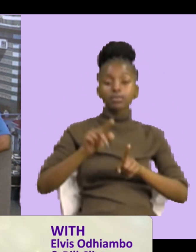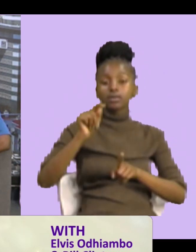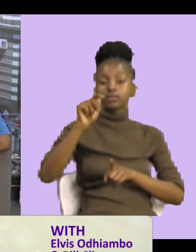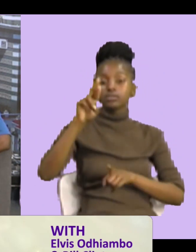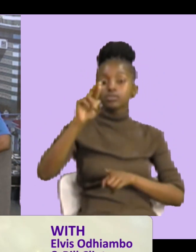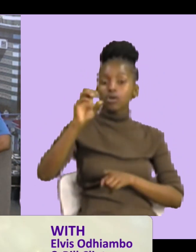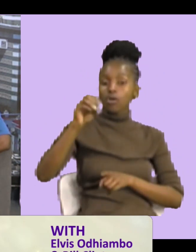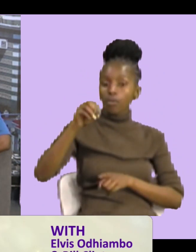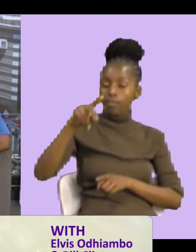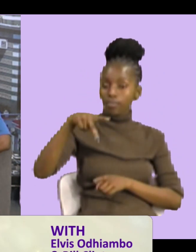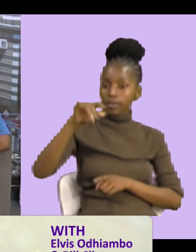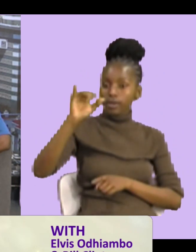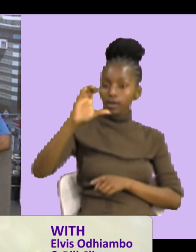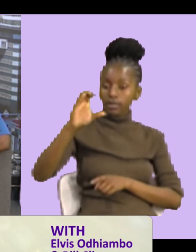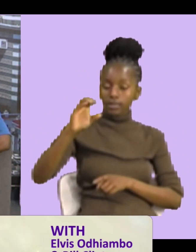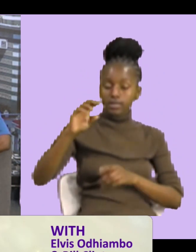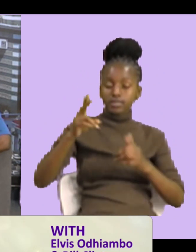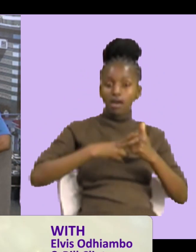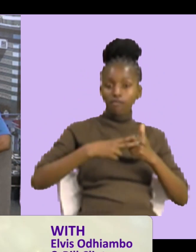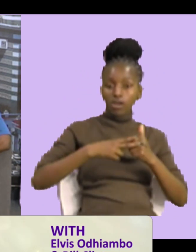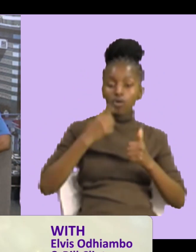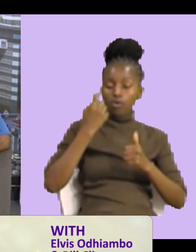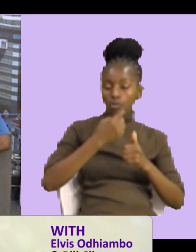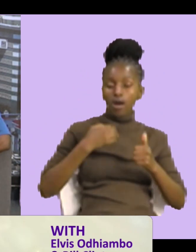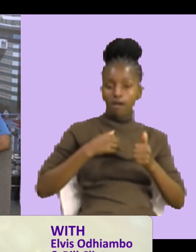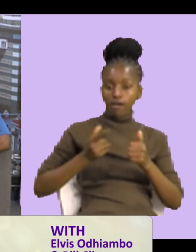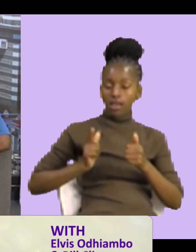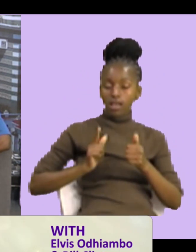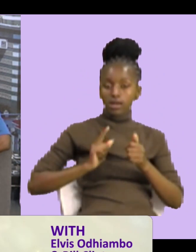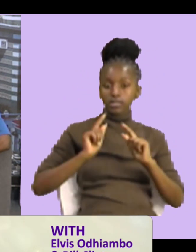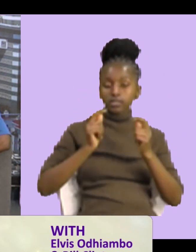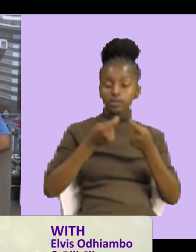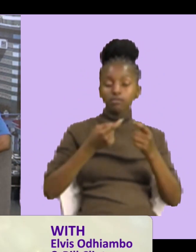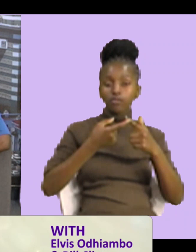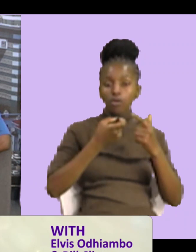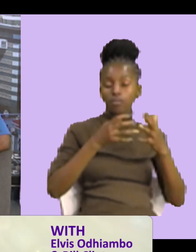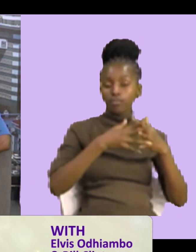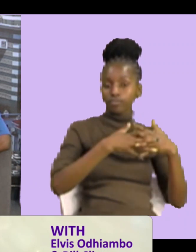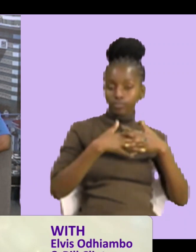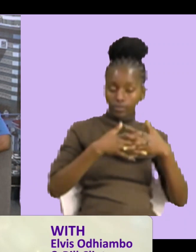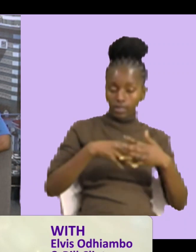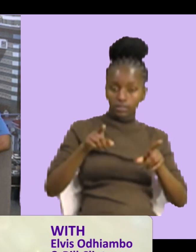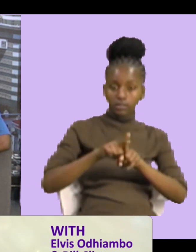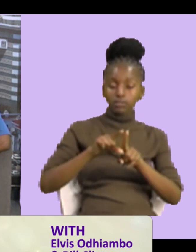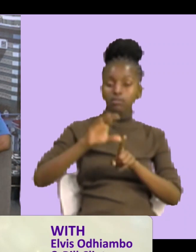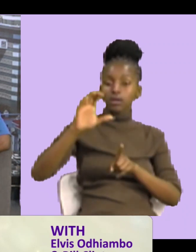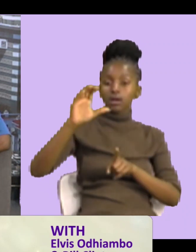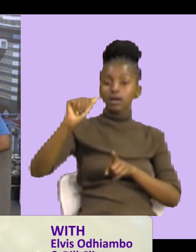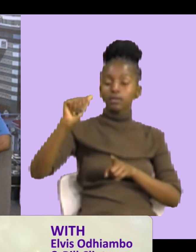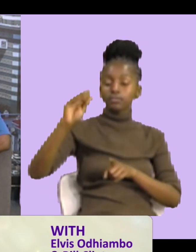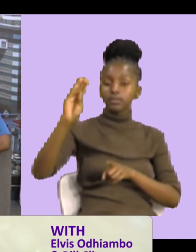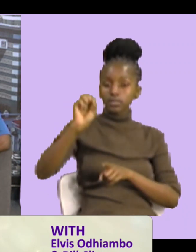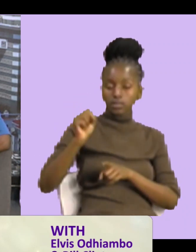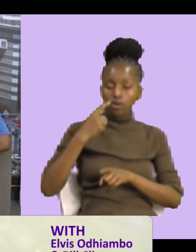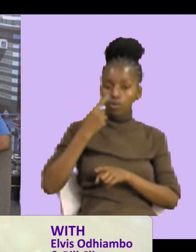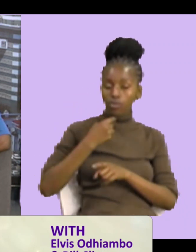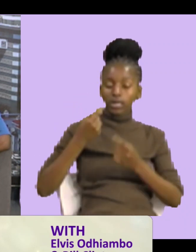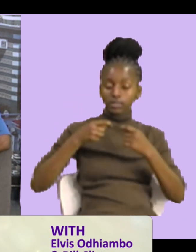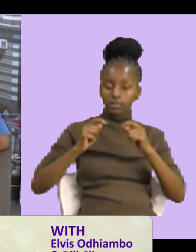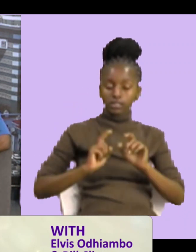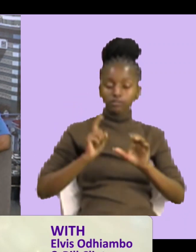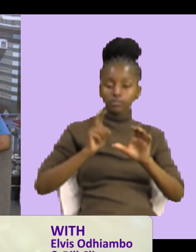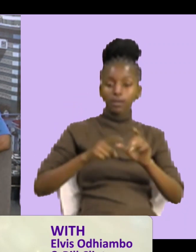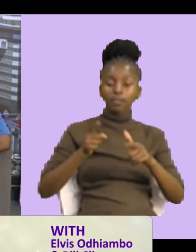also come with the ladies team from the US, and the Cubs also capitalizing to try and come and win. Maybe just